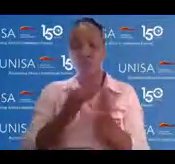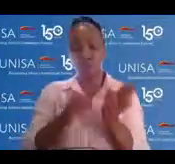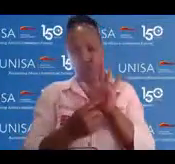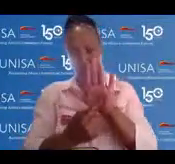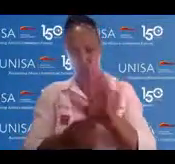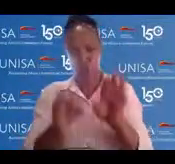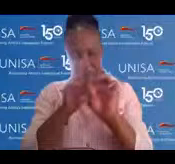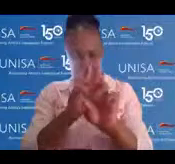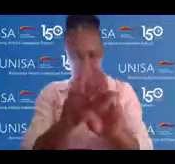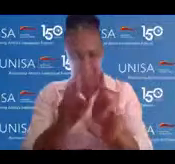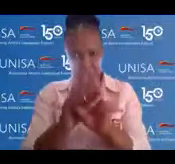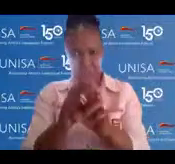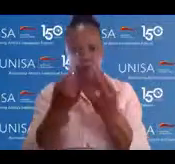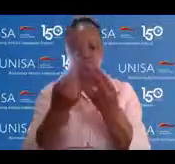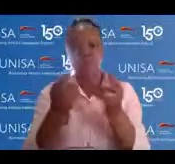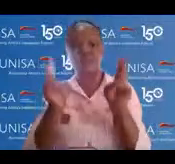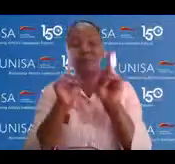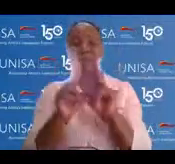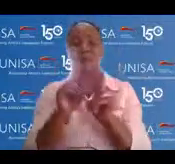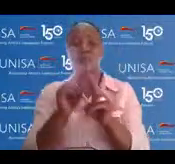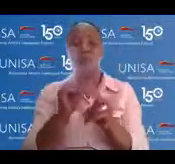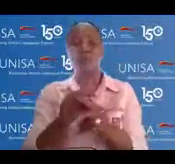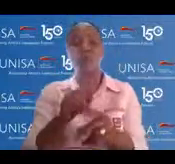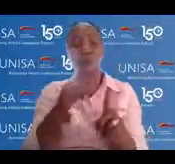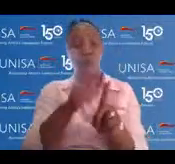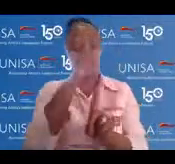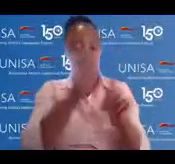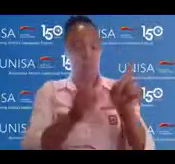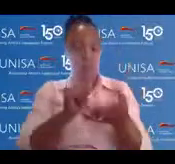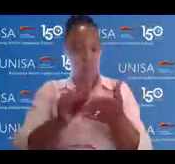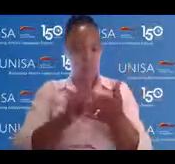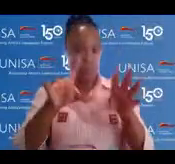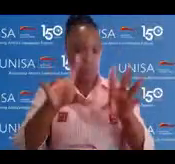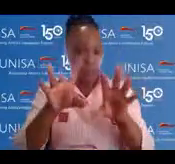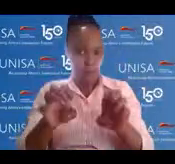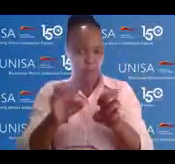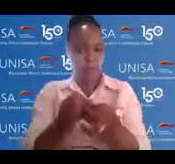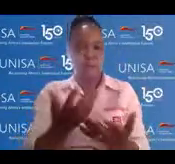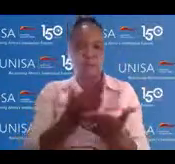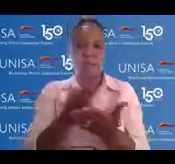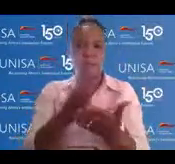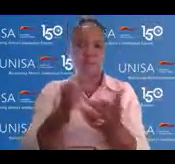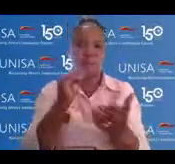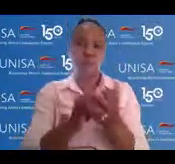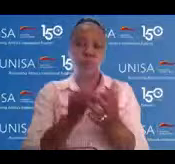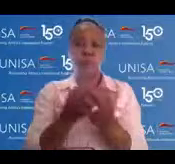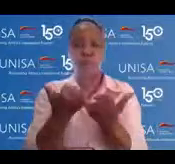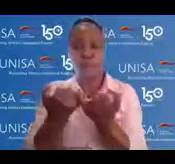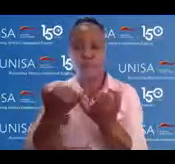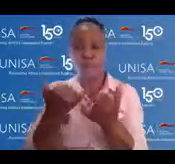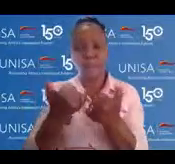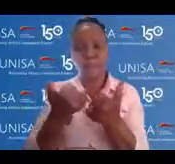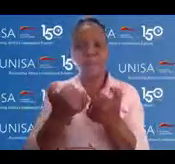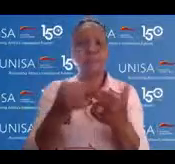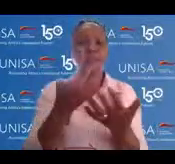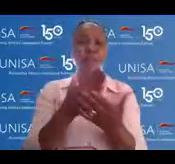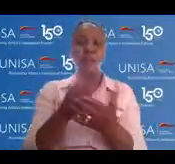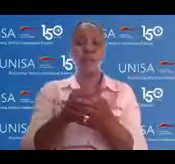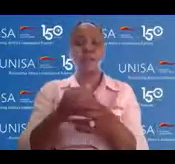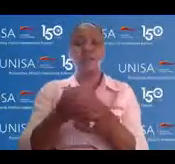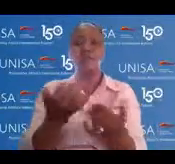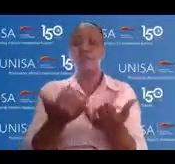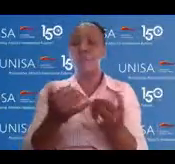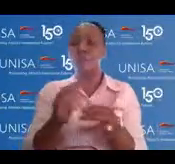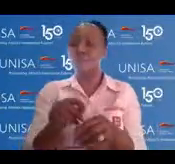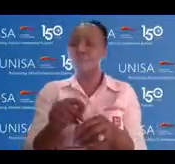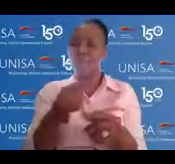writing me this. So I know on your social media pictures, you love to put pictures of your girlfriend and your boyfriend and the rest of it. But please, in this case, let's just